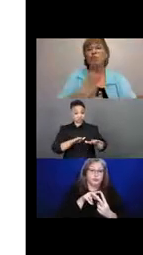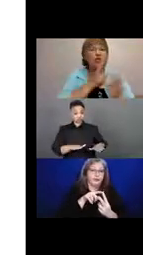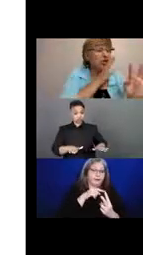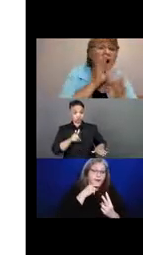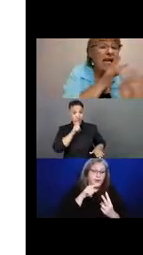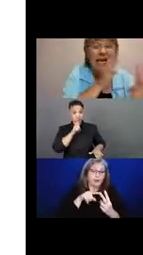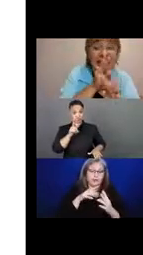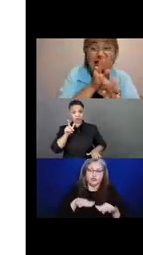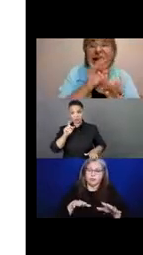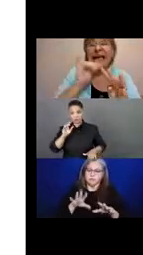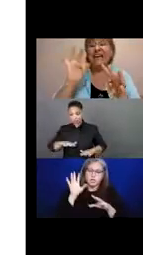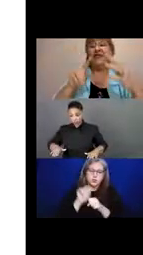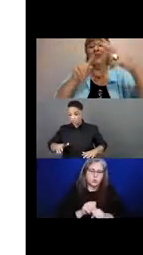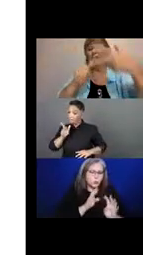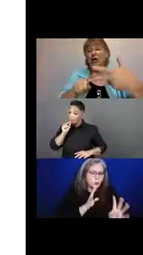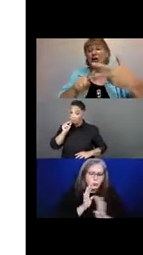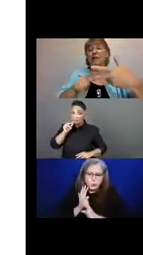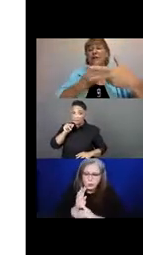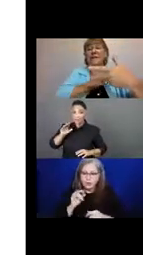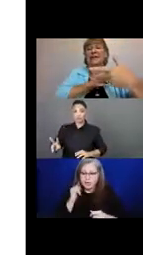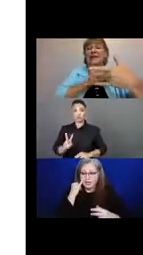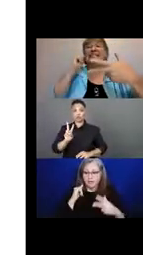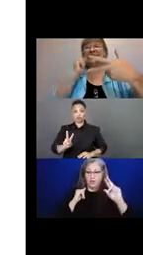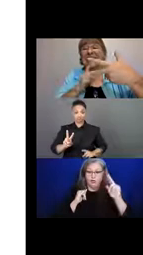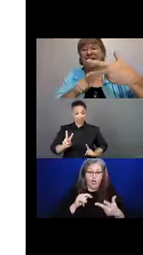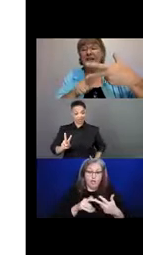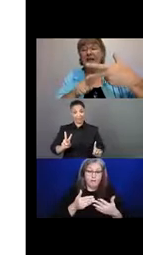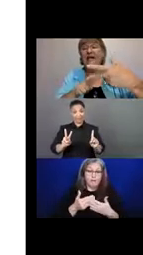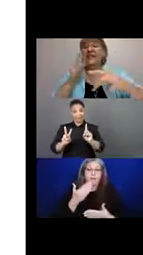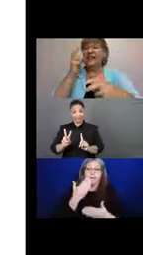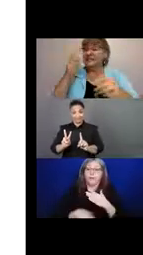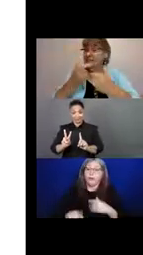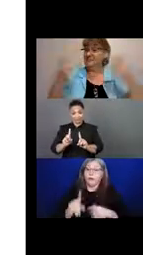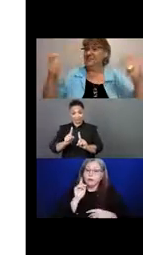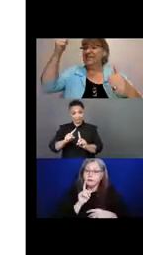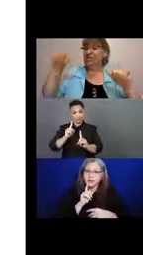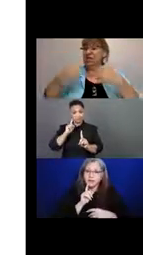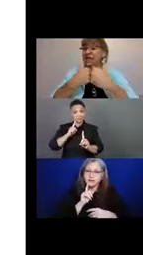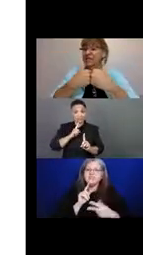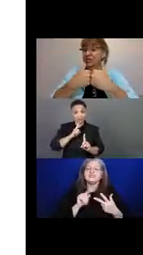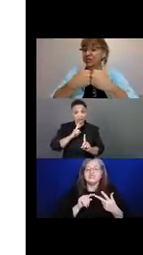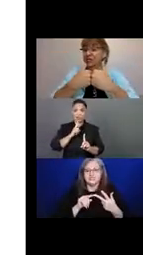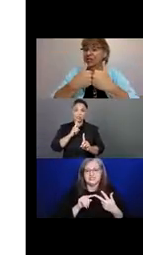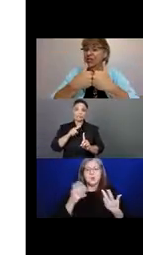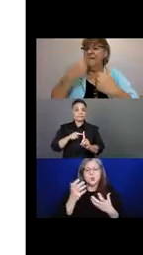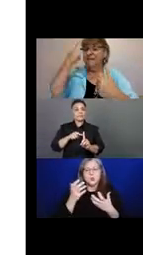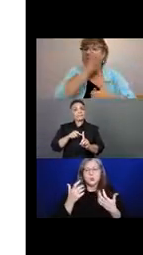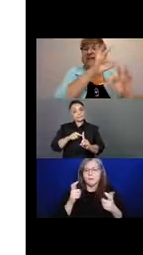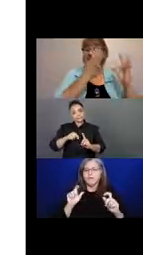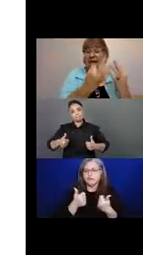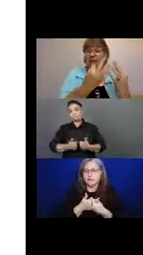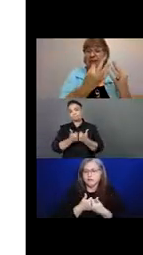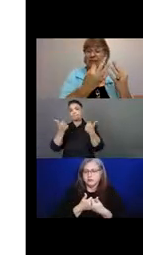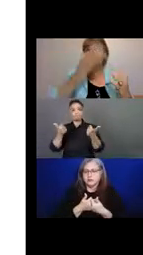they're used to talking. If the third baby is deaf, that's the biggest challenge for